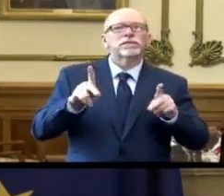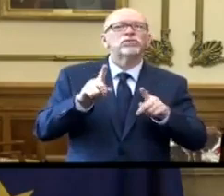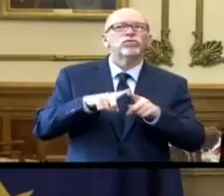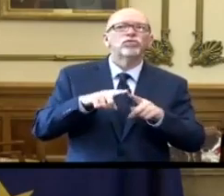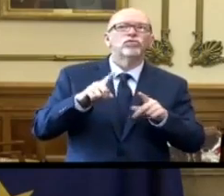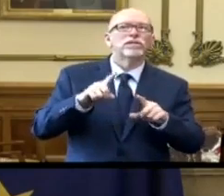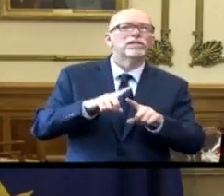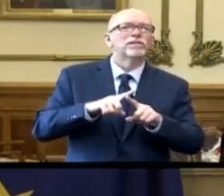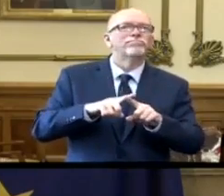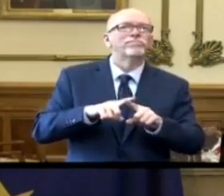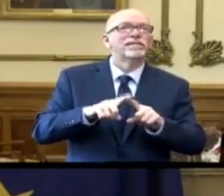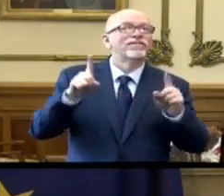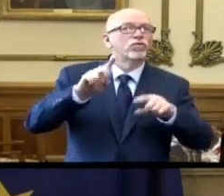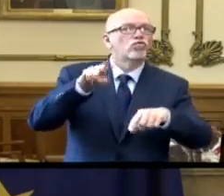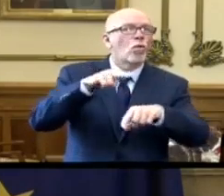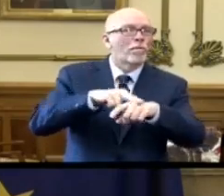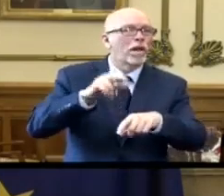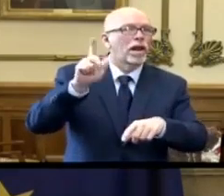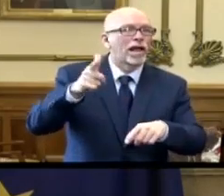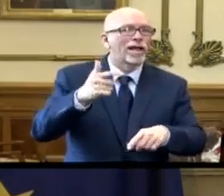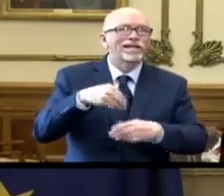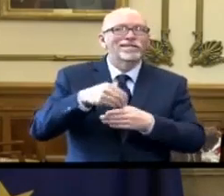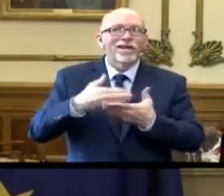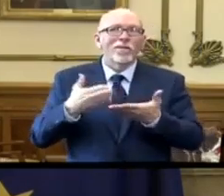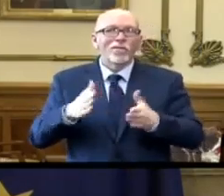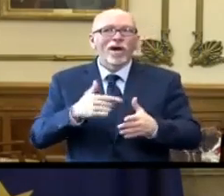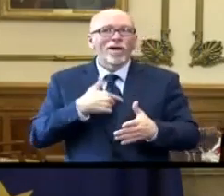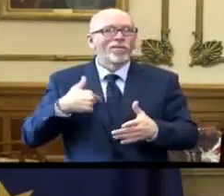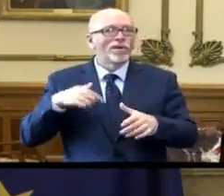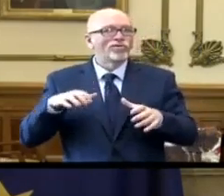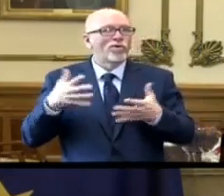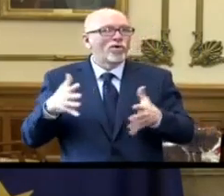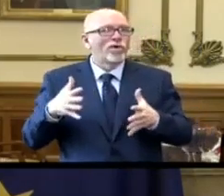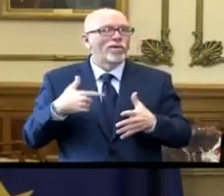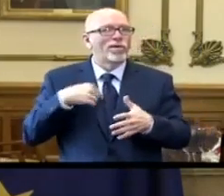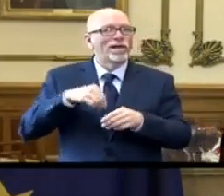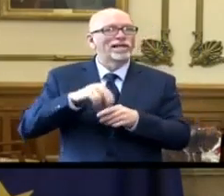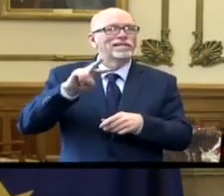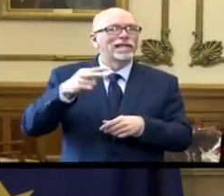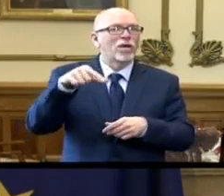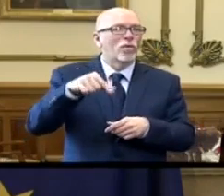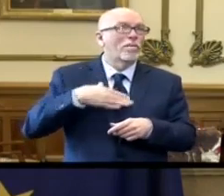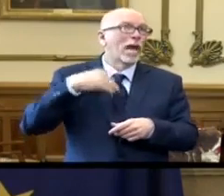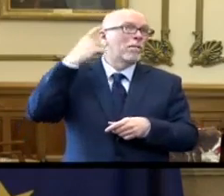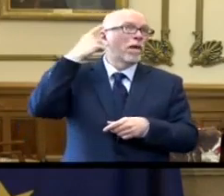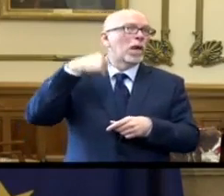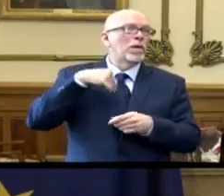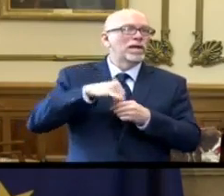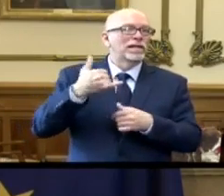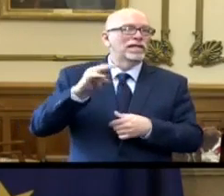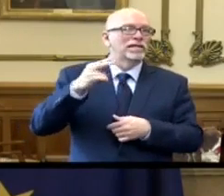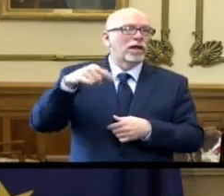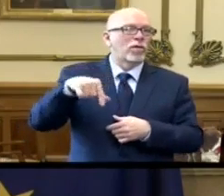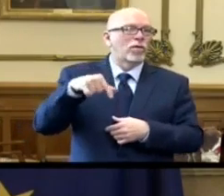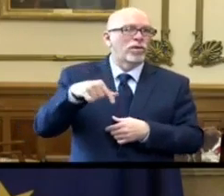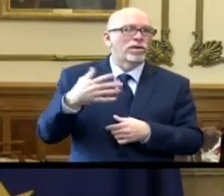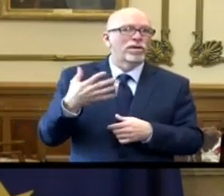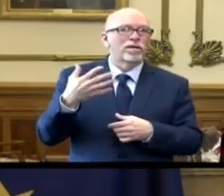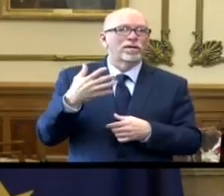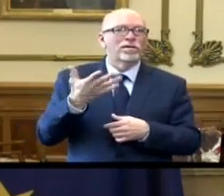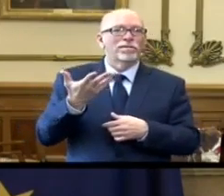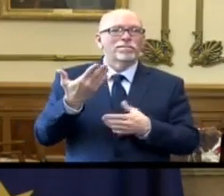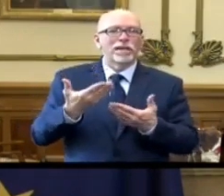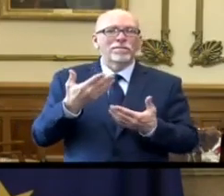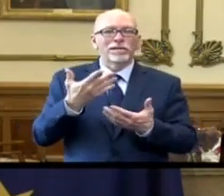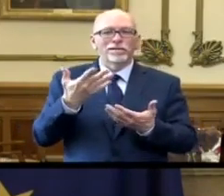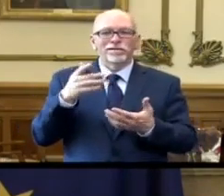new normal at some point. We're there in some respects right now. We're in the second quarter in my mind. Probably coming out of the locker room at